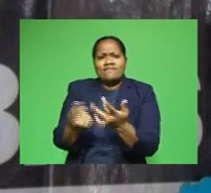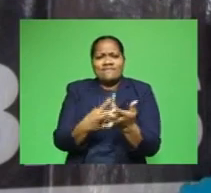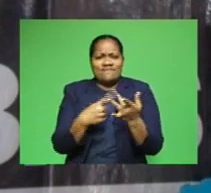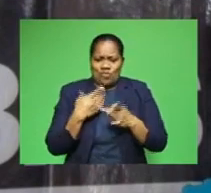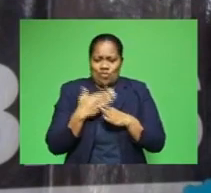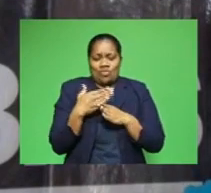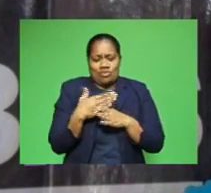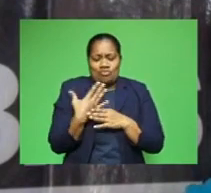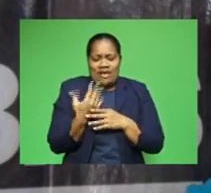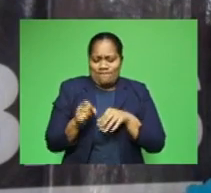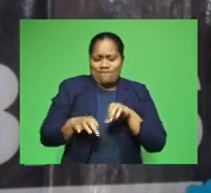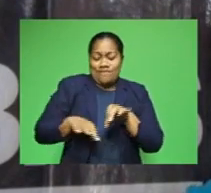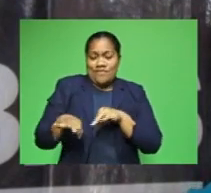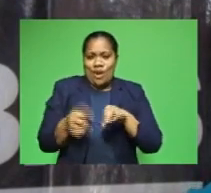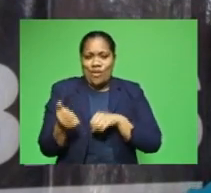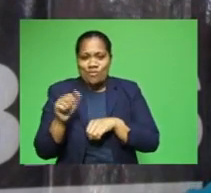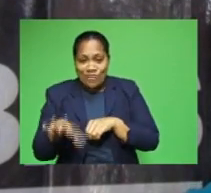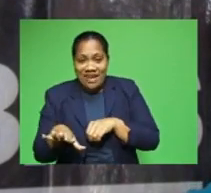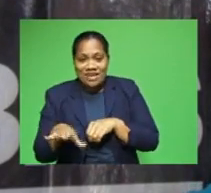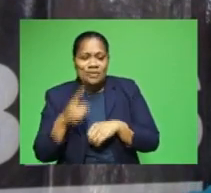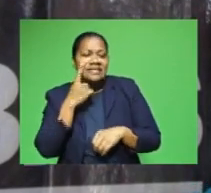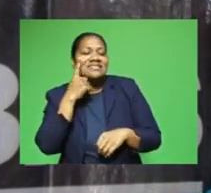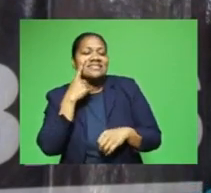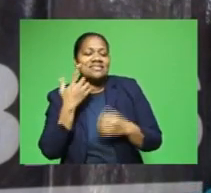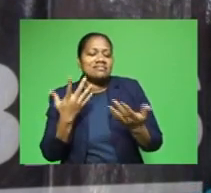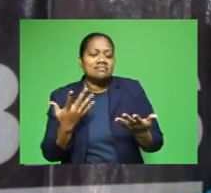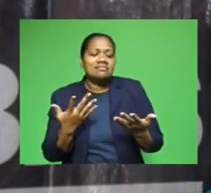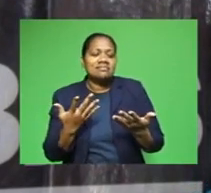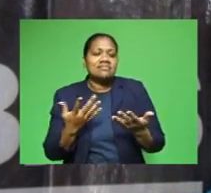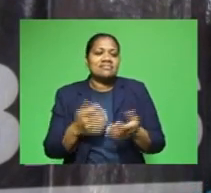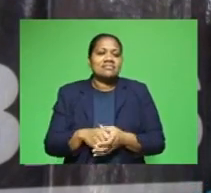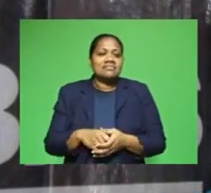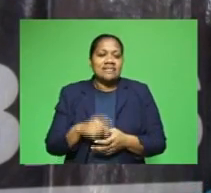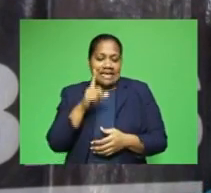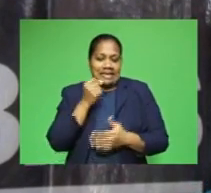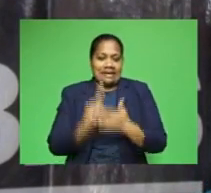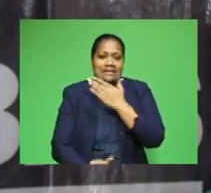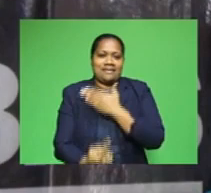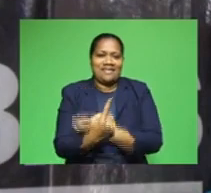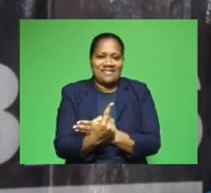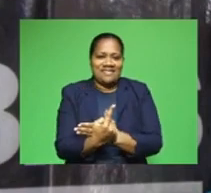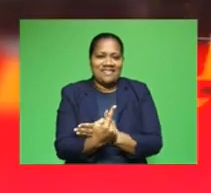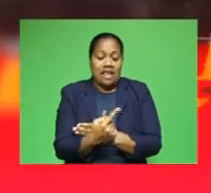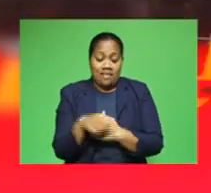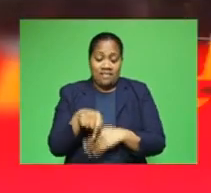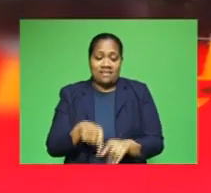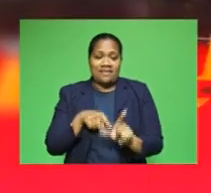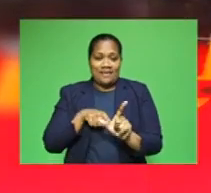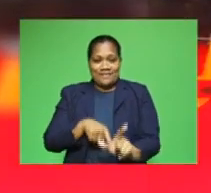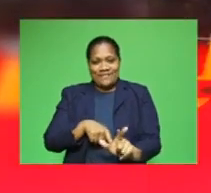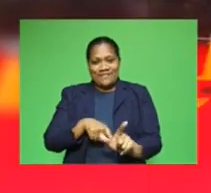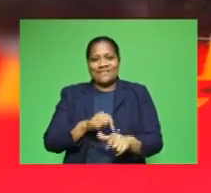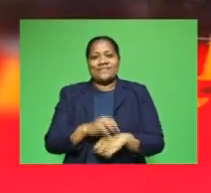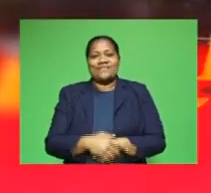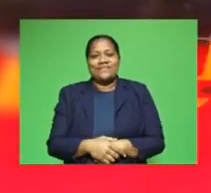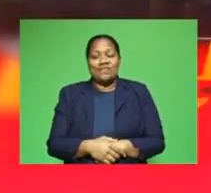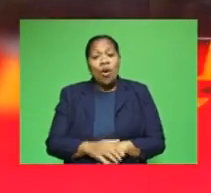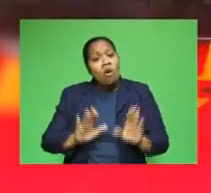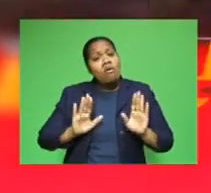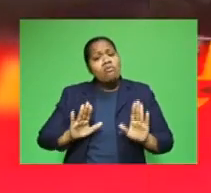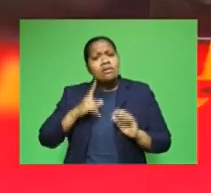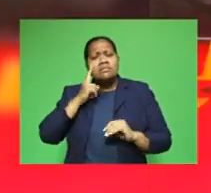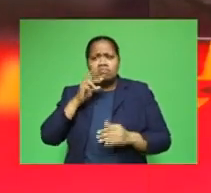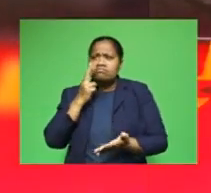we had planned, and we'll see if it's realistically if that can be held this year. So while you're waiting to see the real